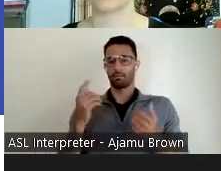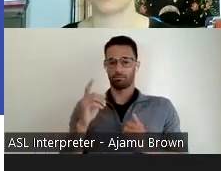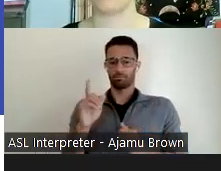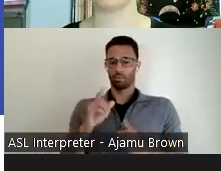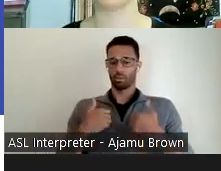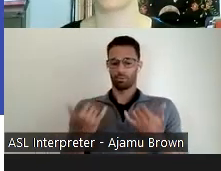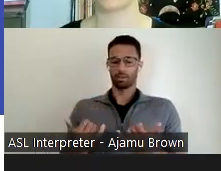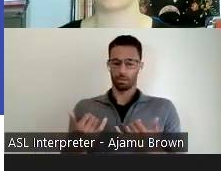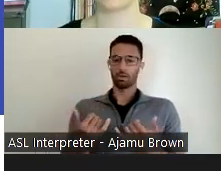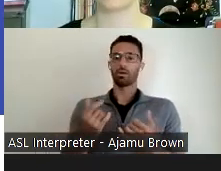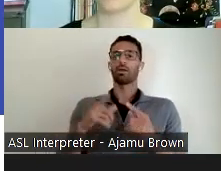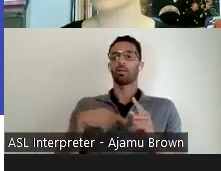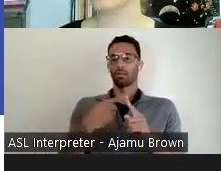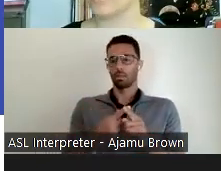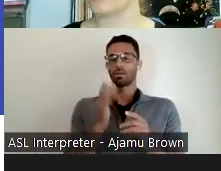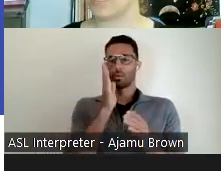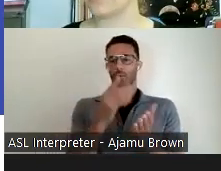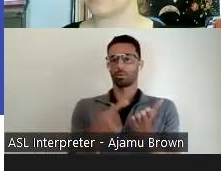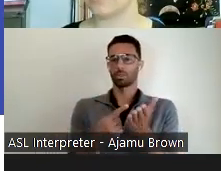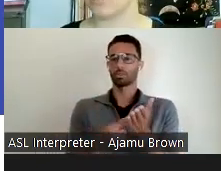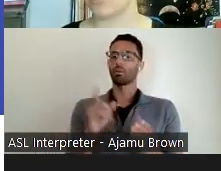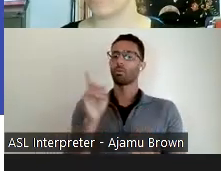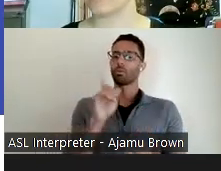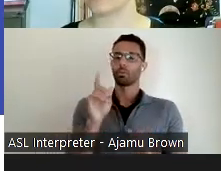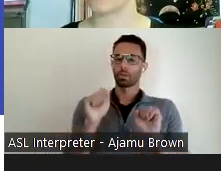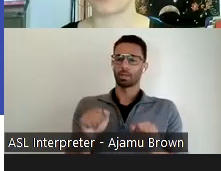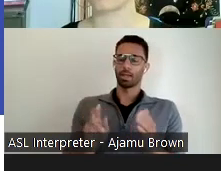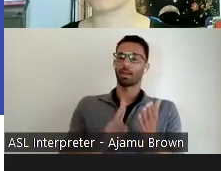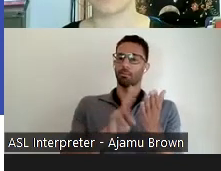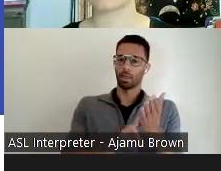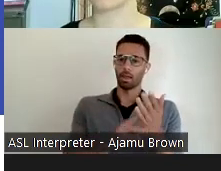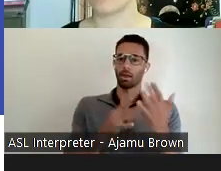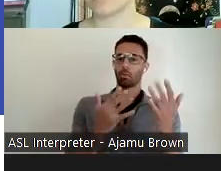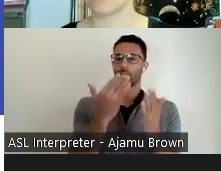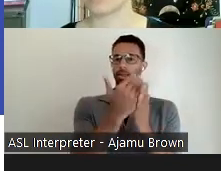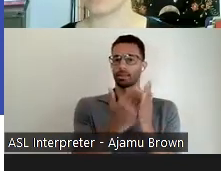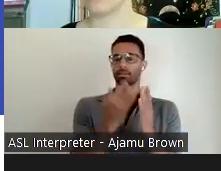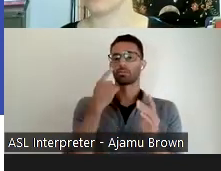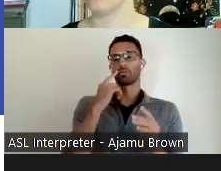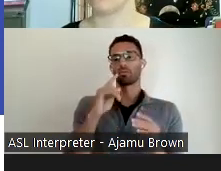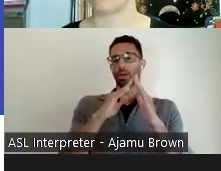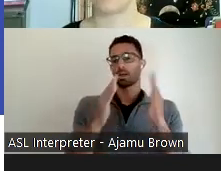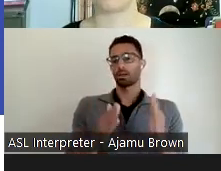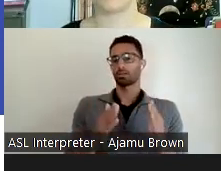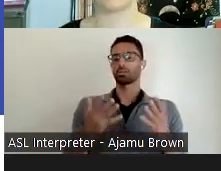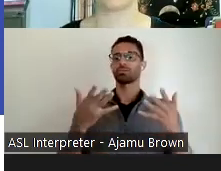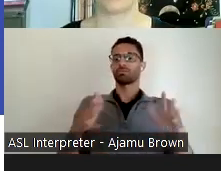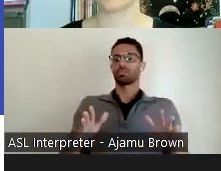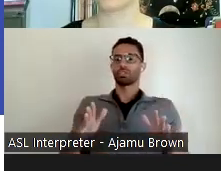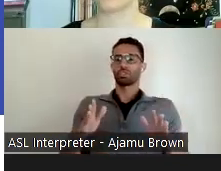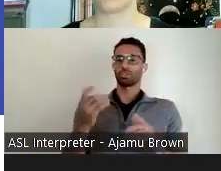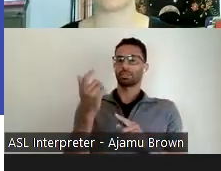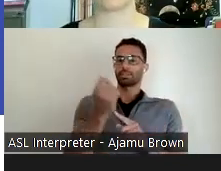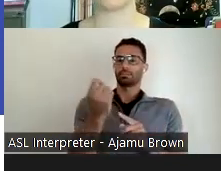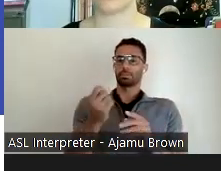about where could they apply to get on a wait list for housing that is already subsidized, you know,